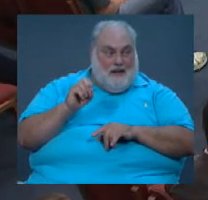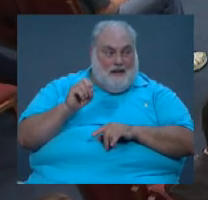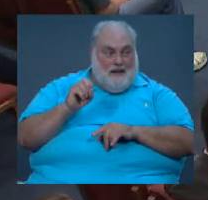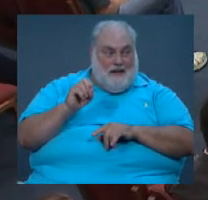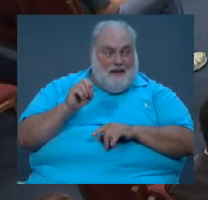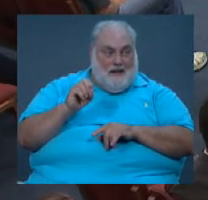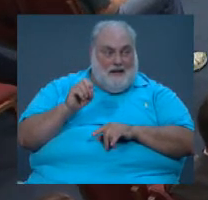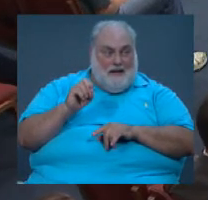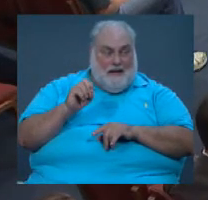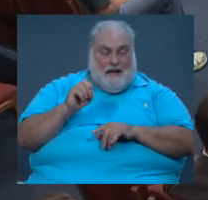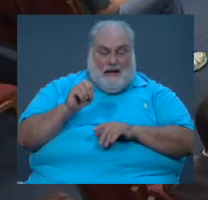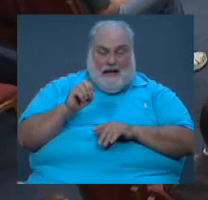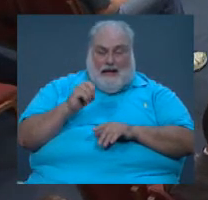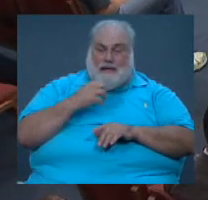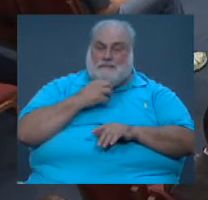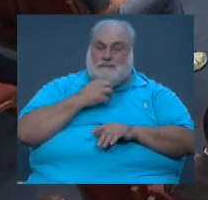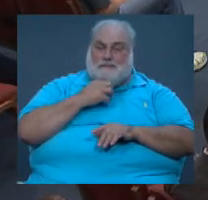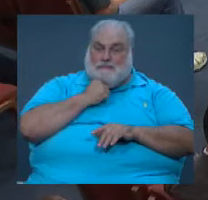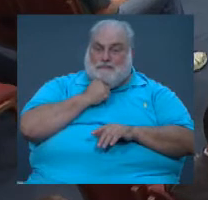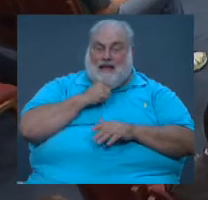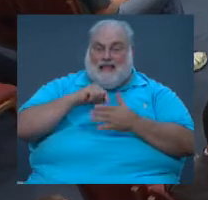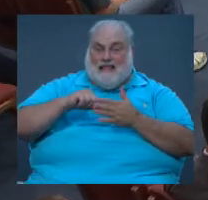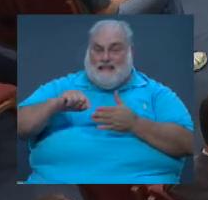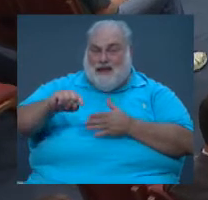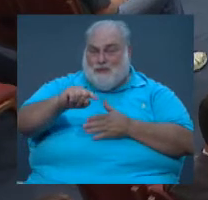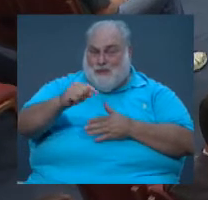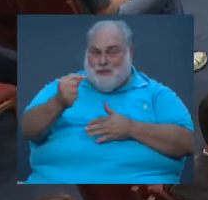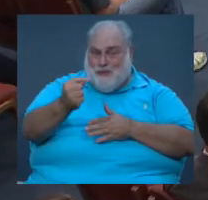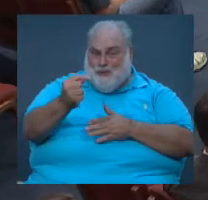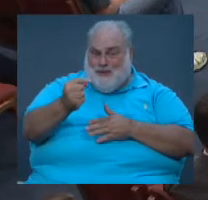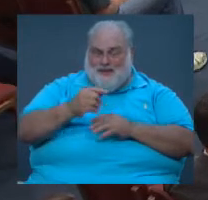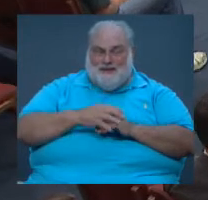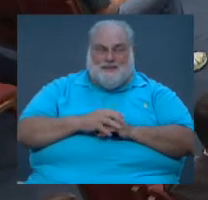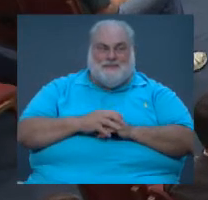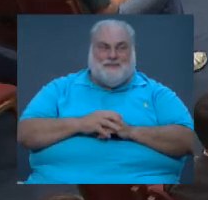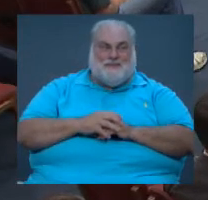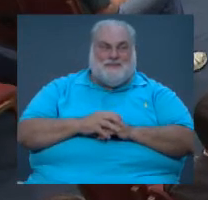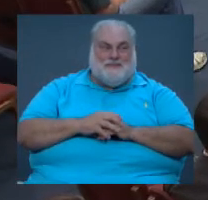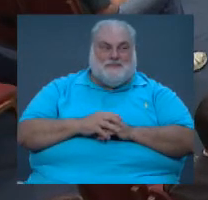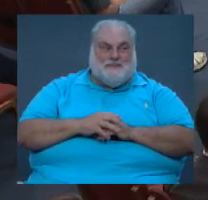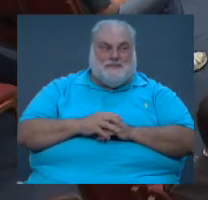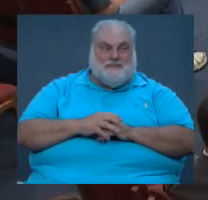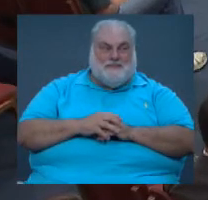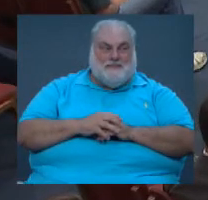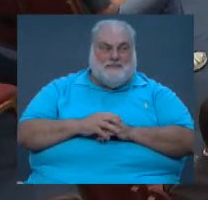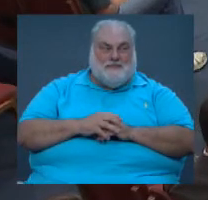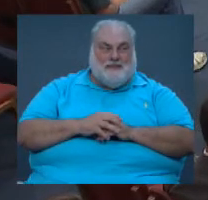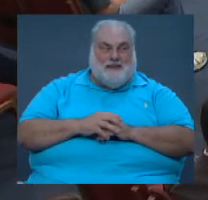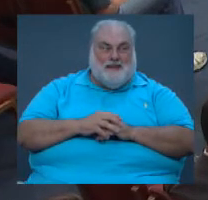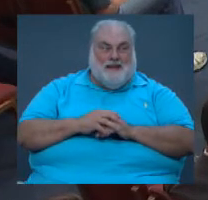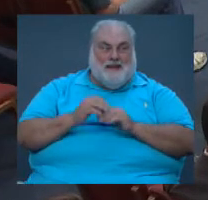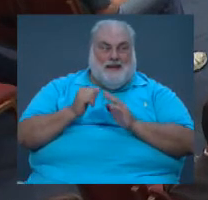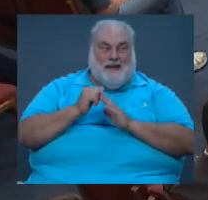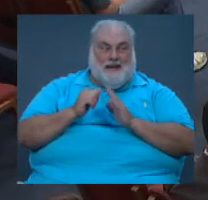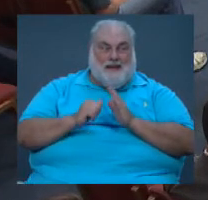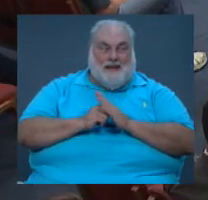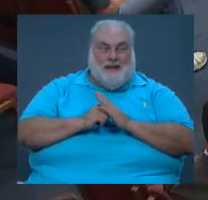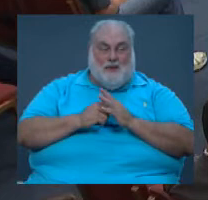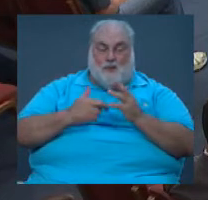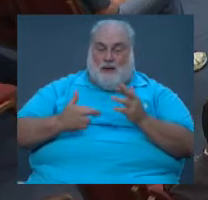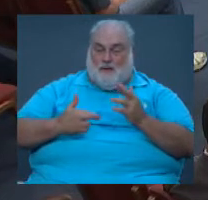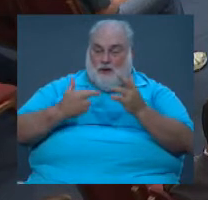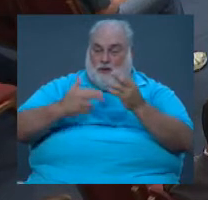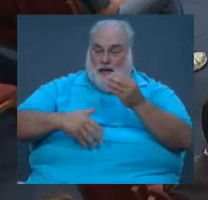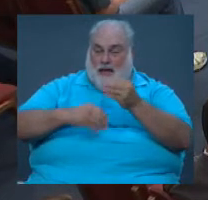It's next Tuesday. next week. Actually, I'm sorry. I'm looking at the wrong thing. All right, we have for tonight's agenda, we'll have a resolution to